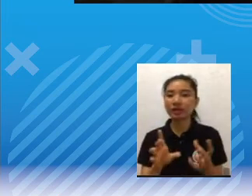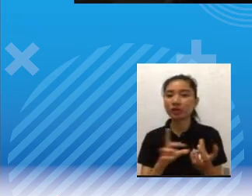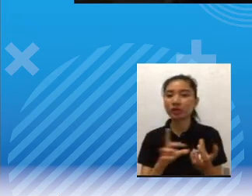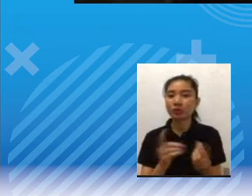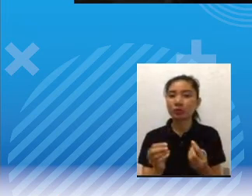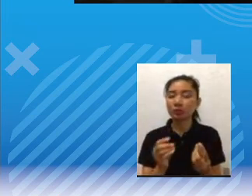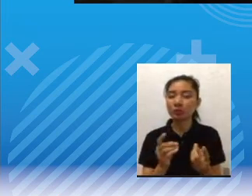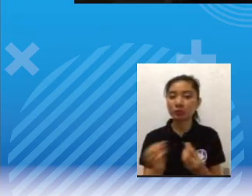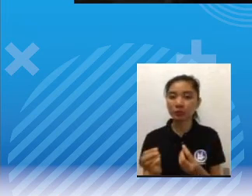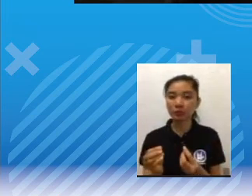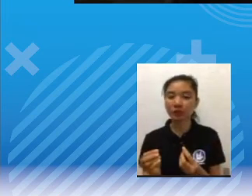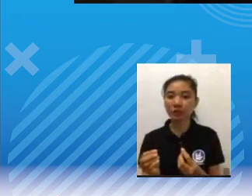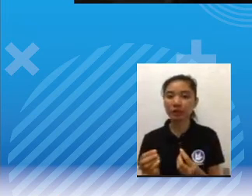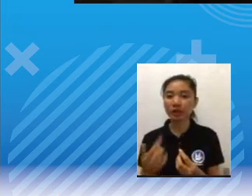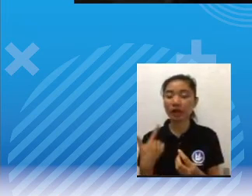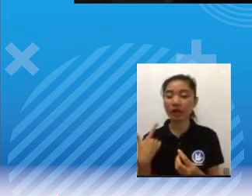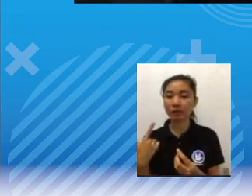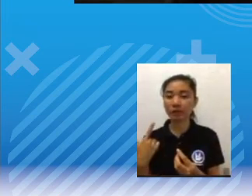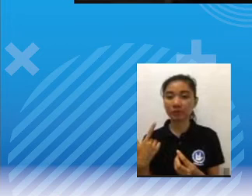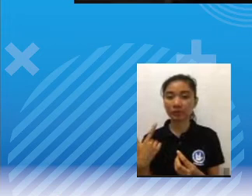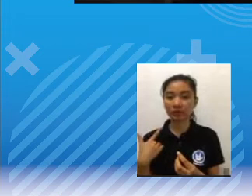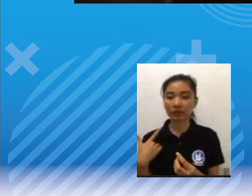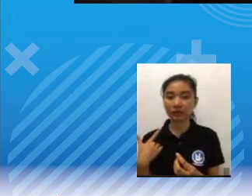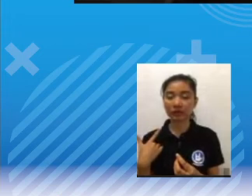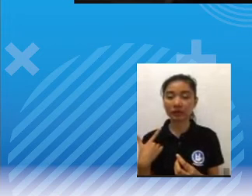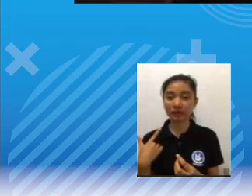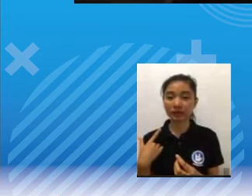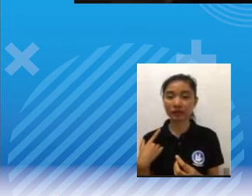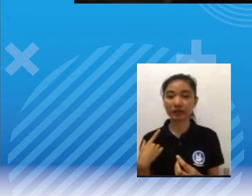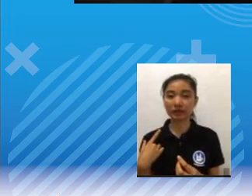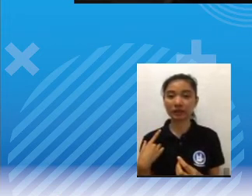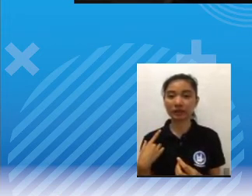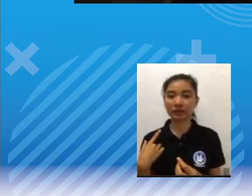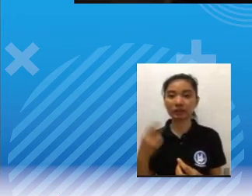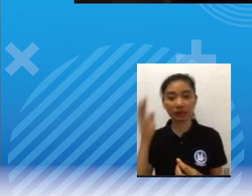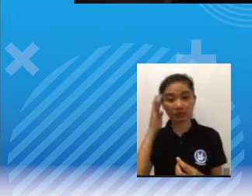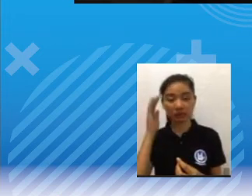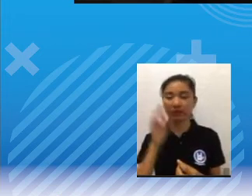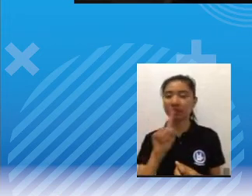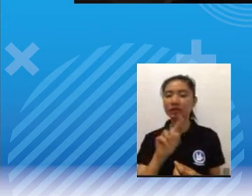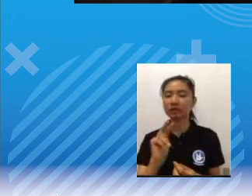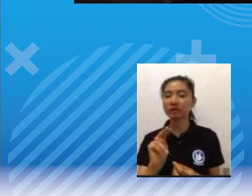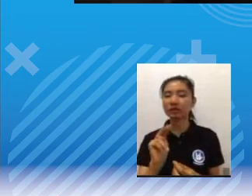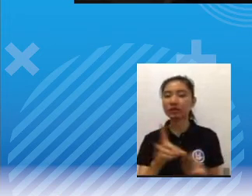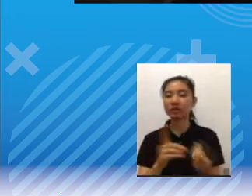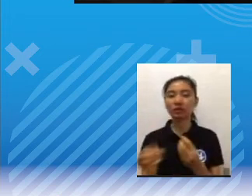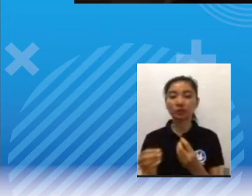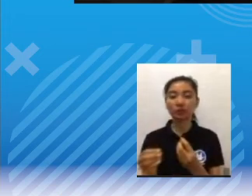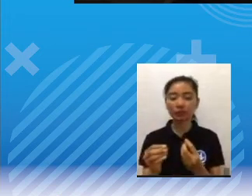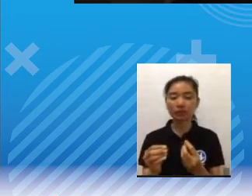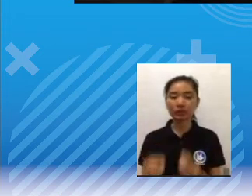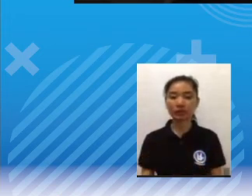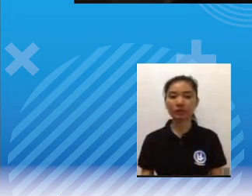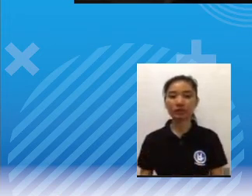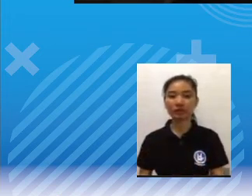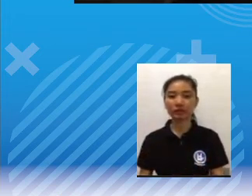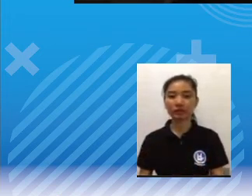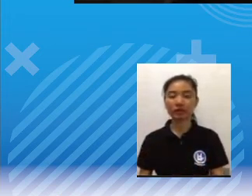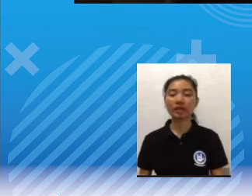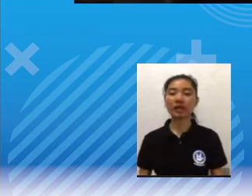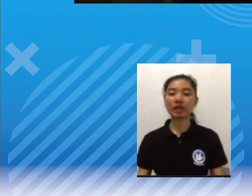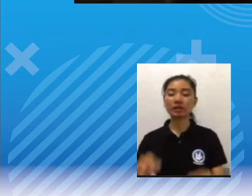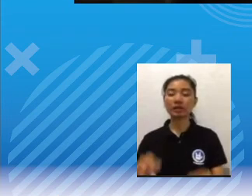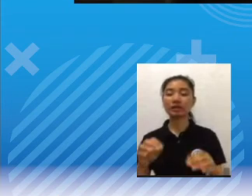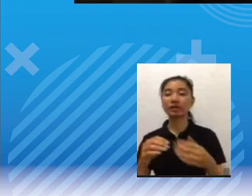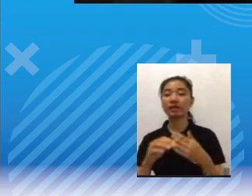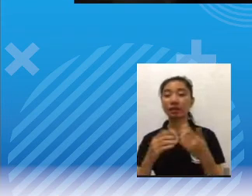to work po or do whatever it is we need to do every day. Tapos yun nga, even after working, we make sure that we have